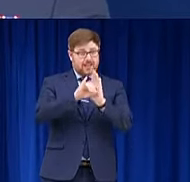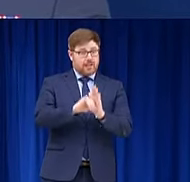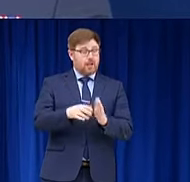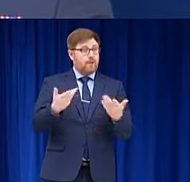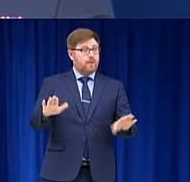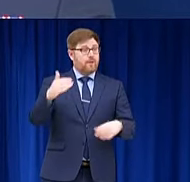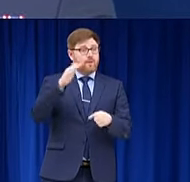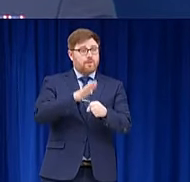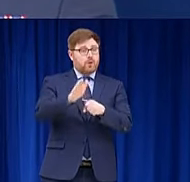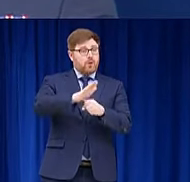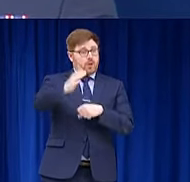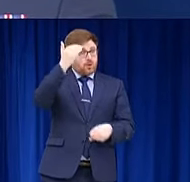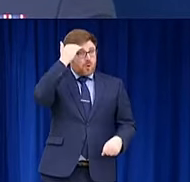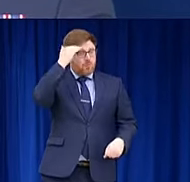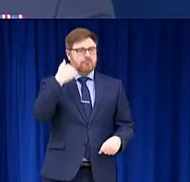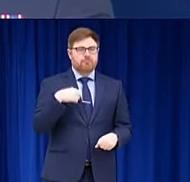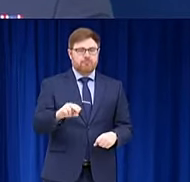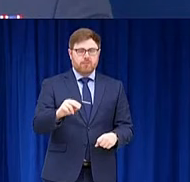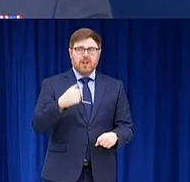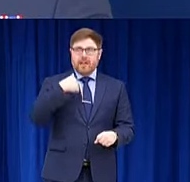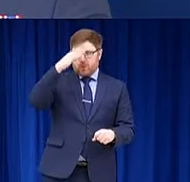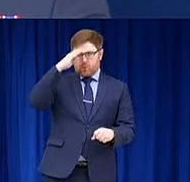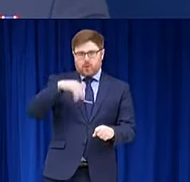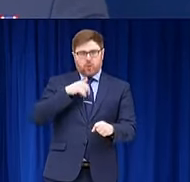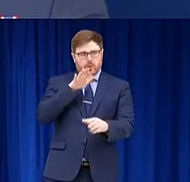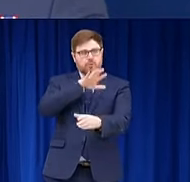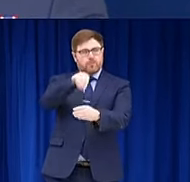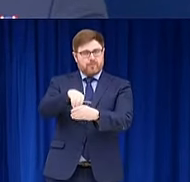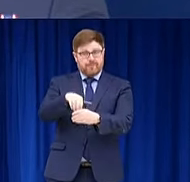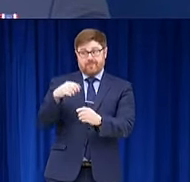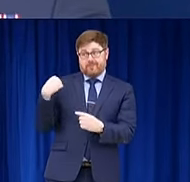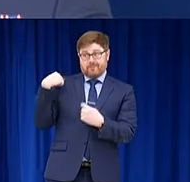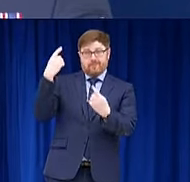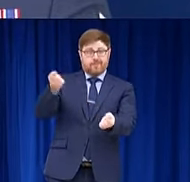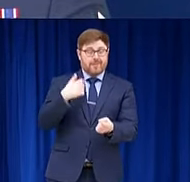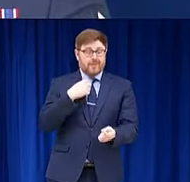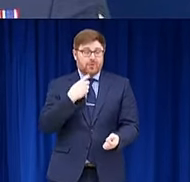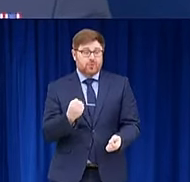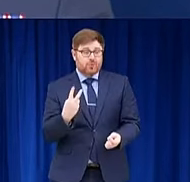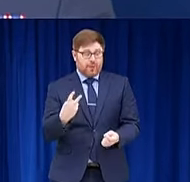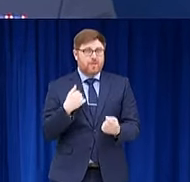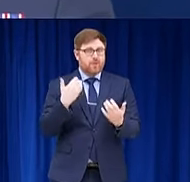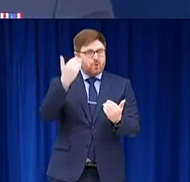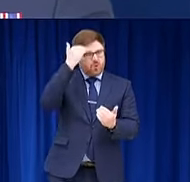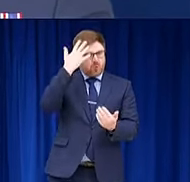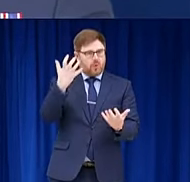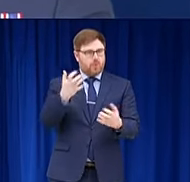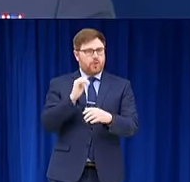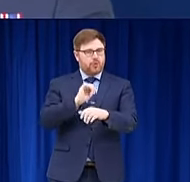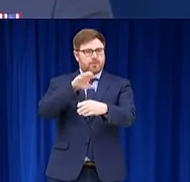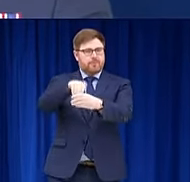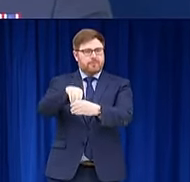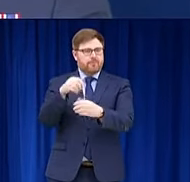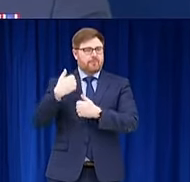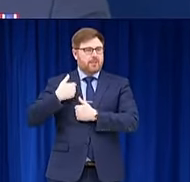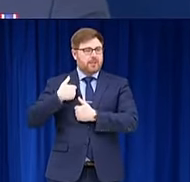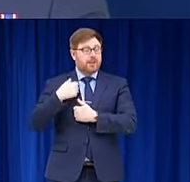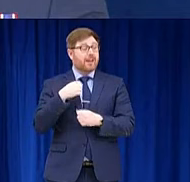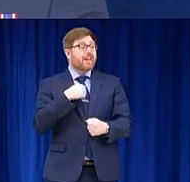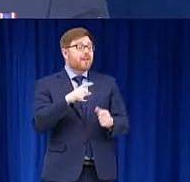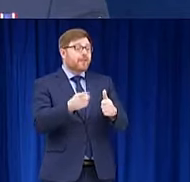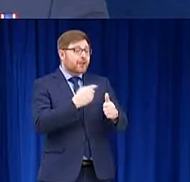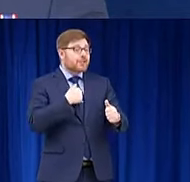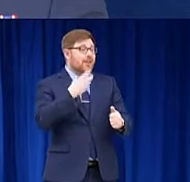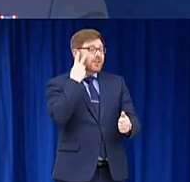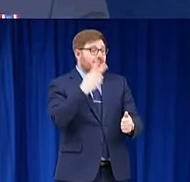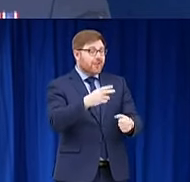wanted to serve. I wanted to serve since I was 12 years old. And first, it was because I saw the X-Wing pilots on Star Wars, and I thought it would be